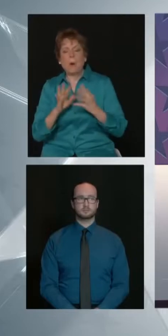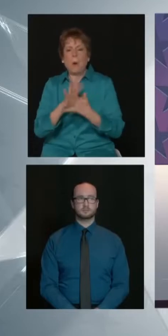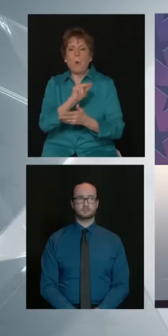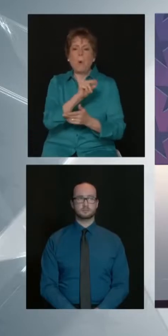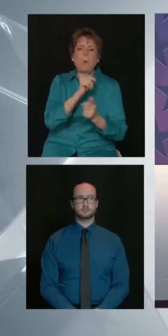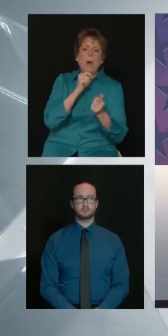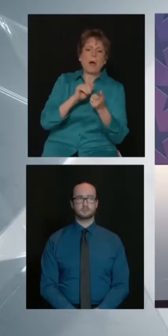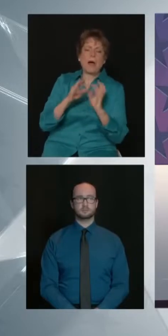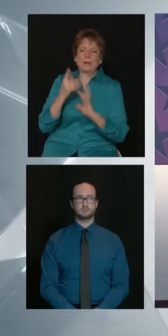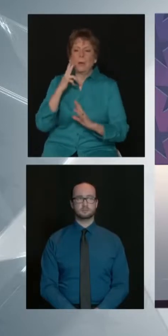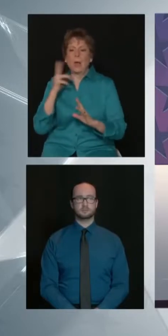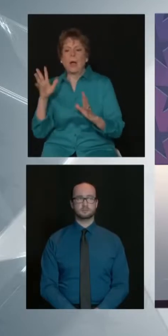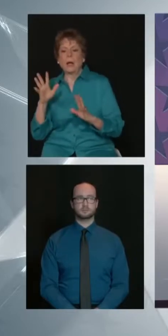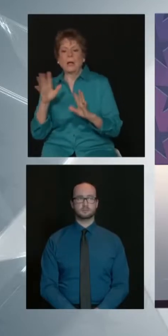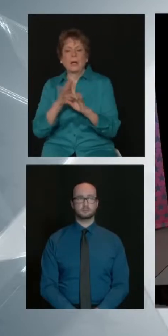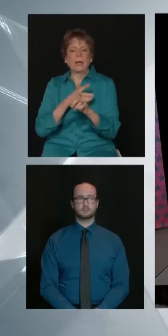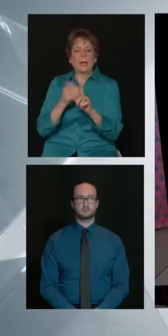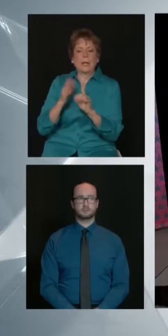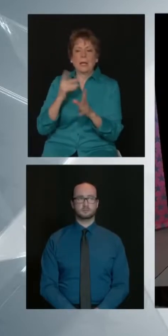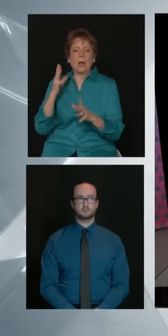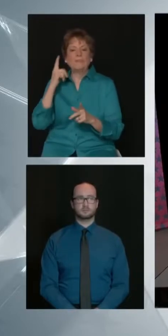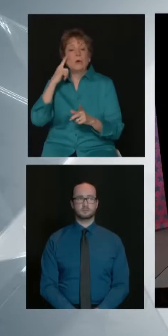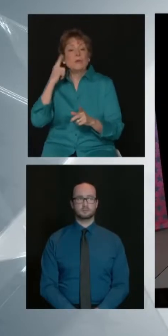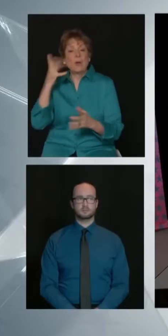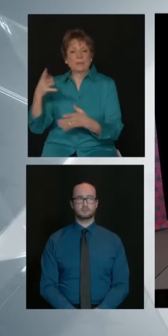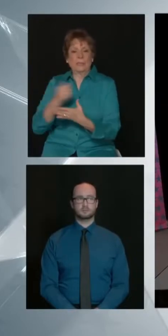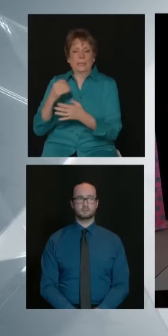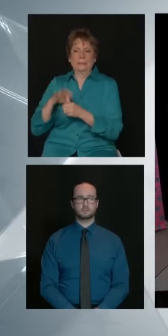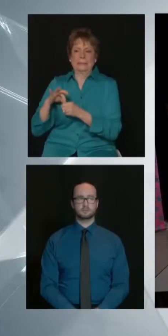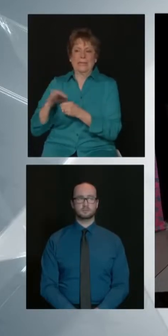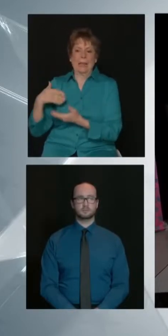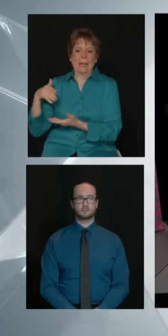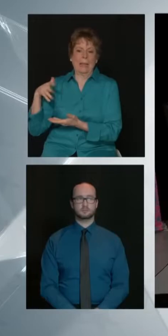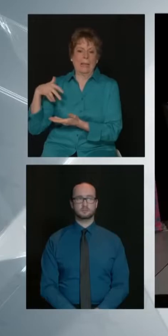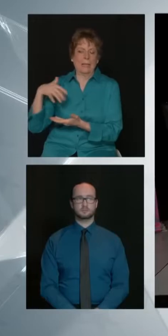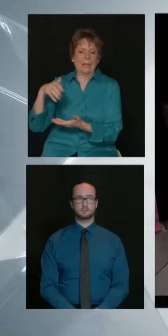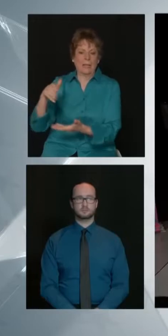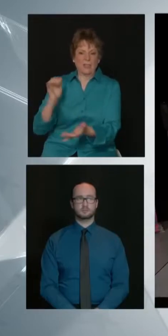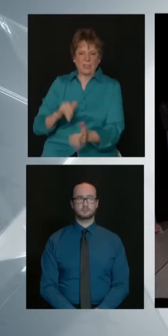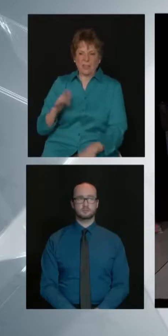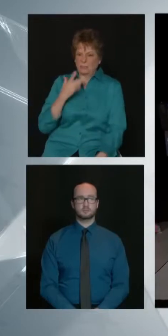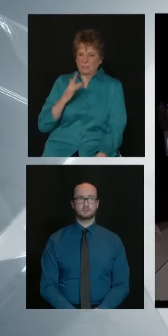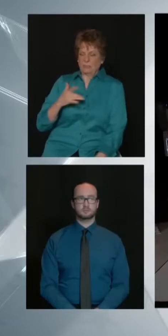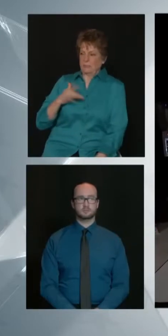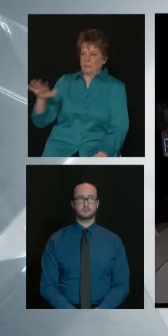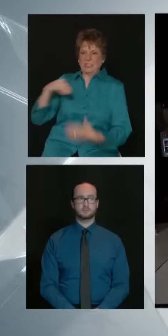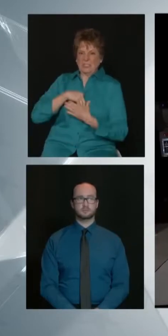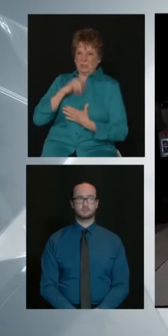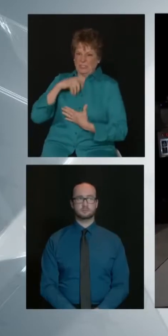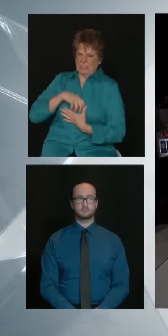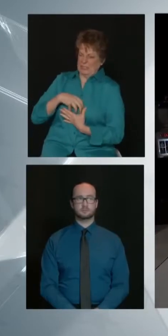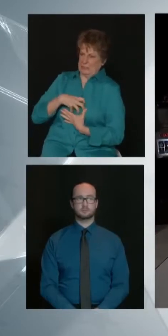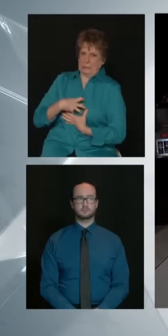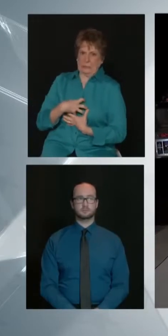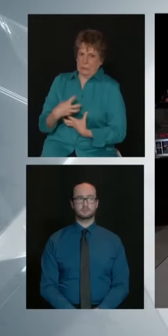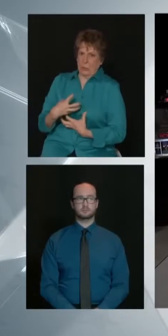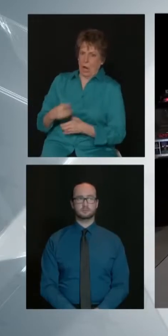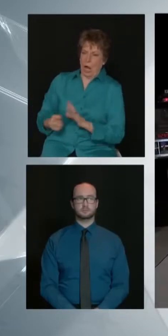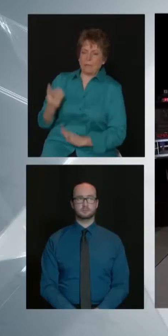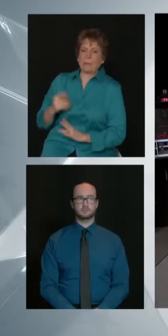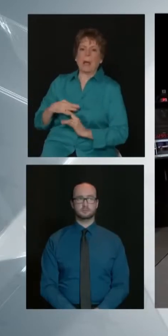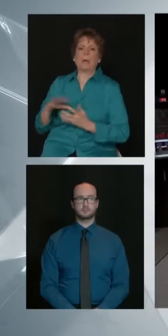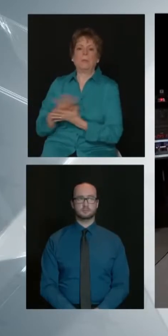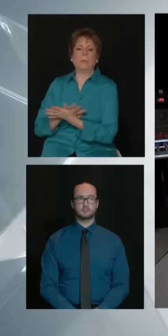an election. But that's what it's about for him. You know, he thinks that he should make